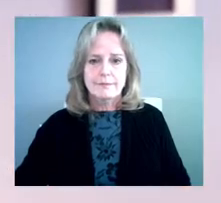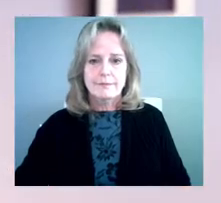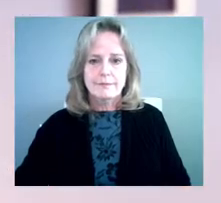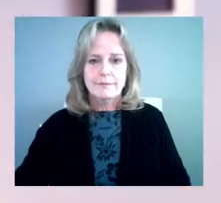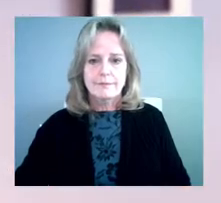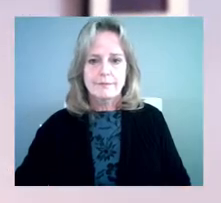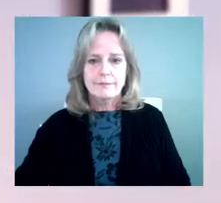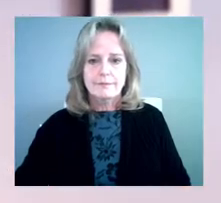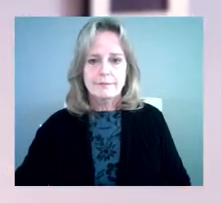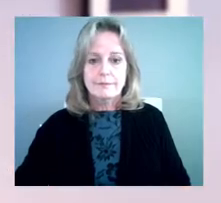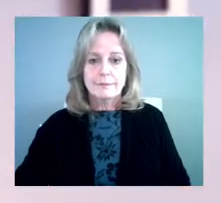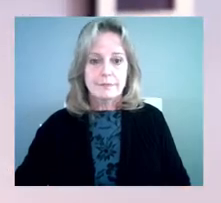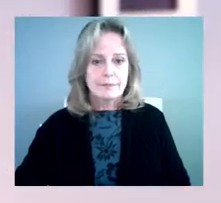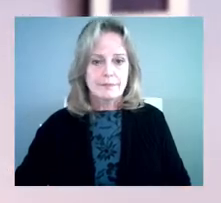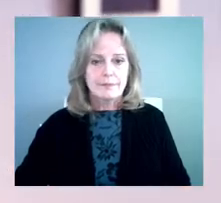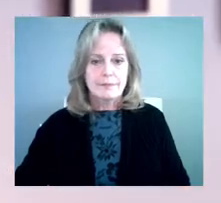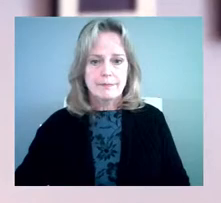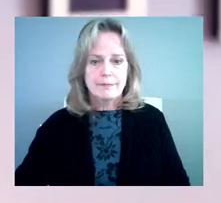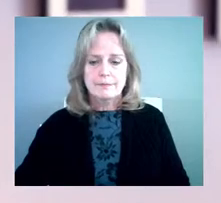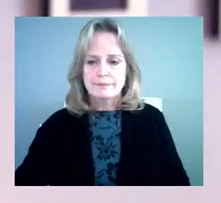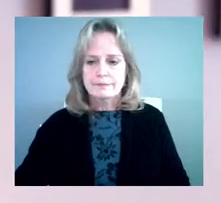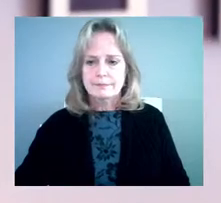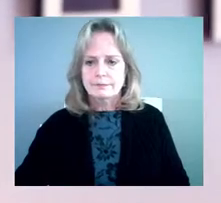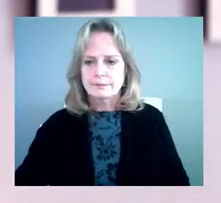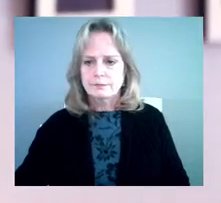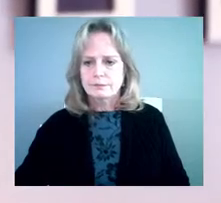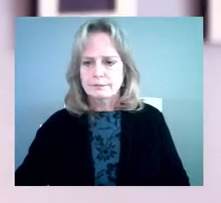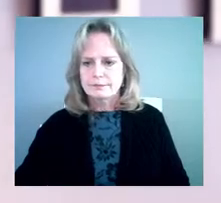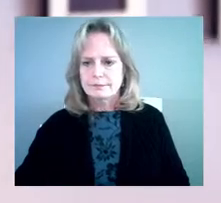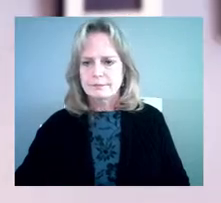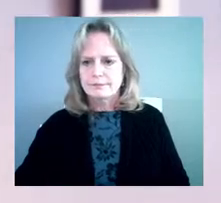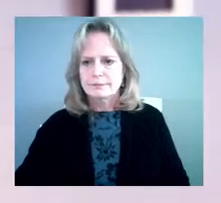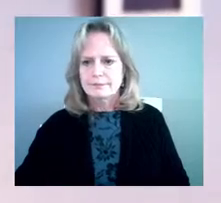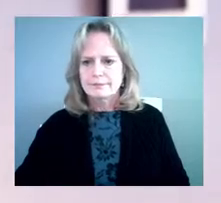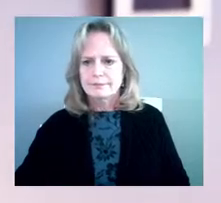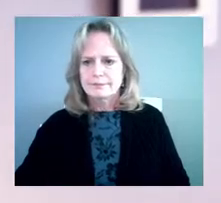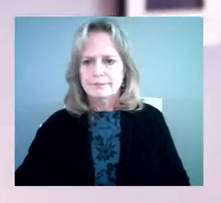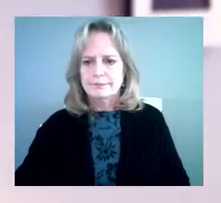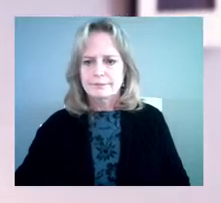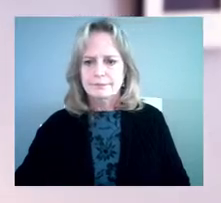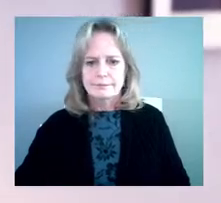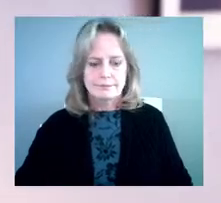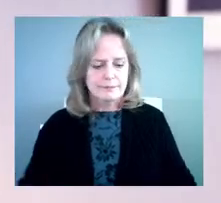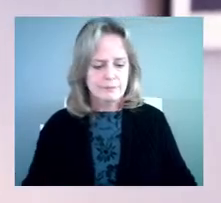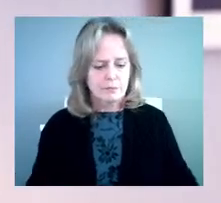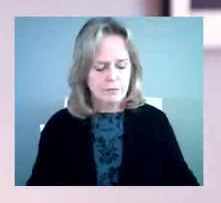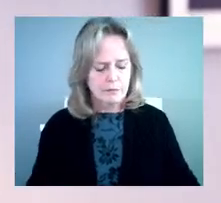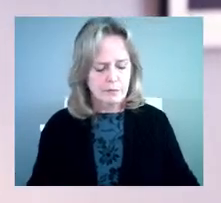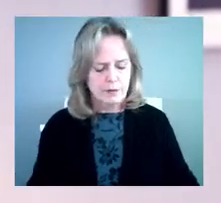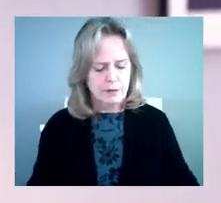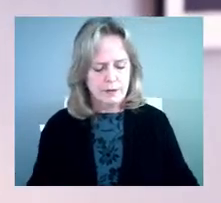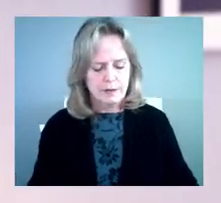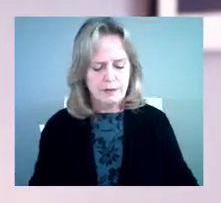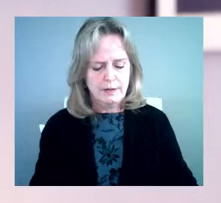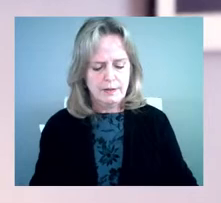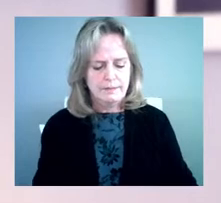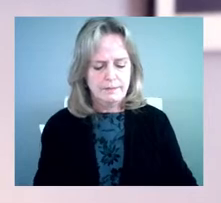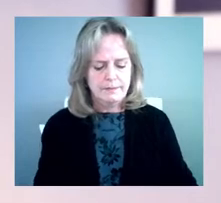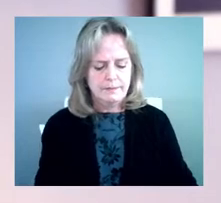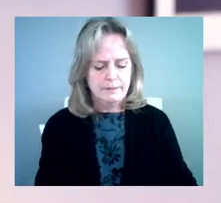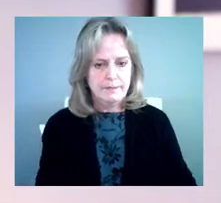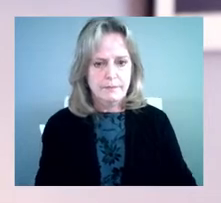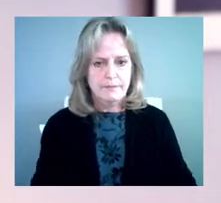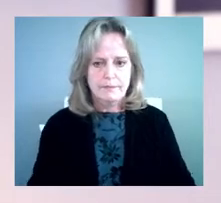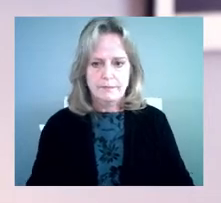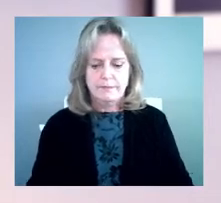to be here with you today, and we're so excited that we've gone statewide with our Imagination Library. And I guess we're going to